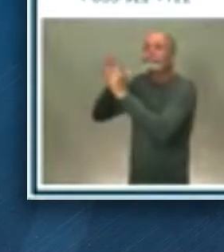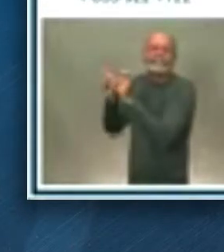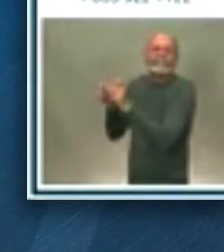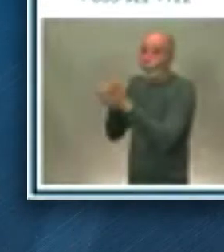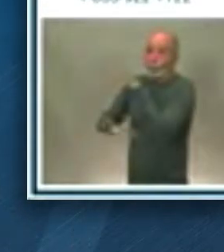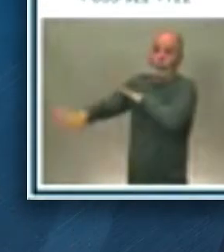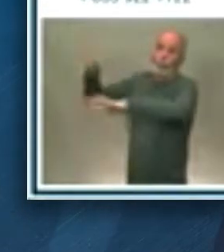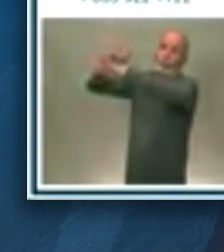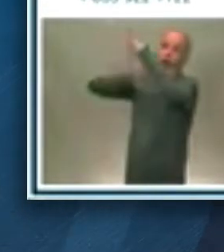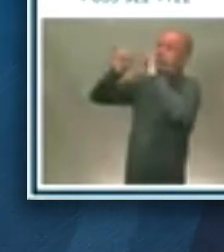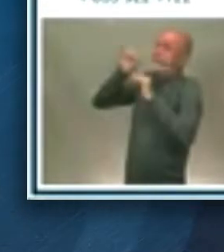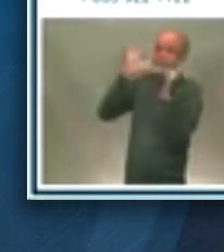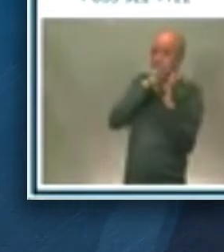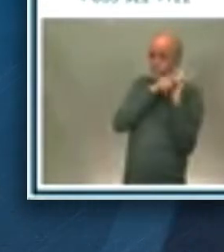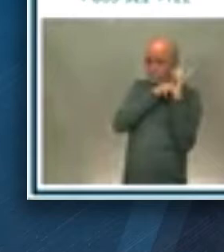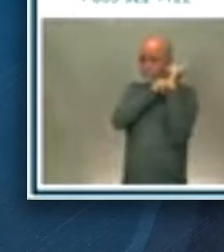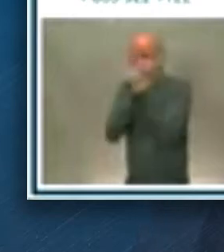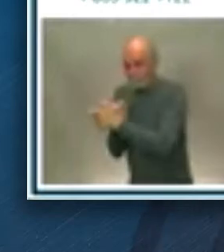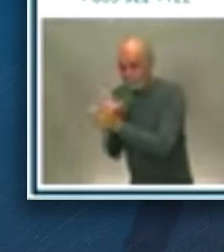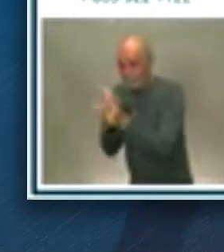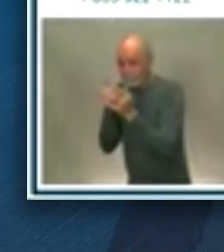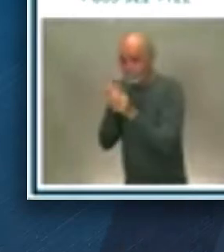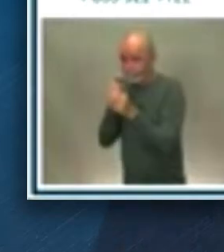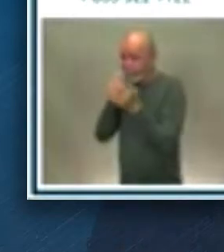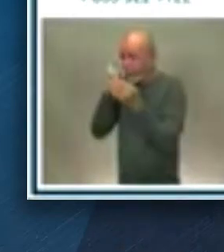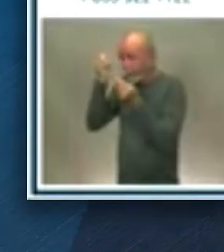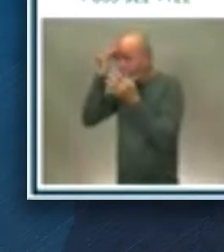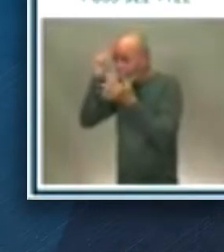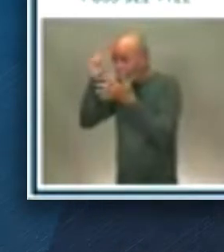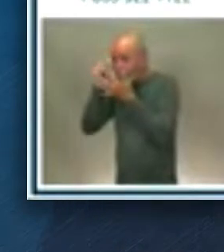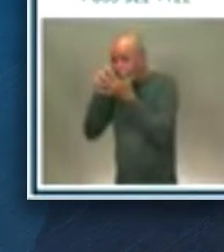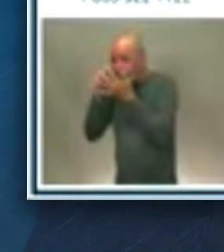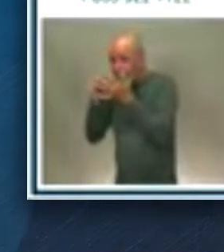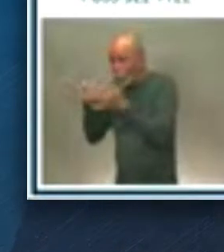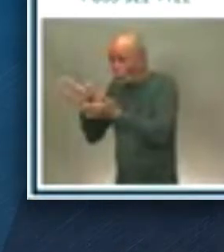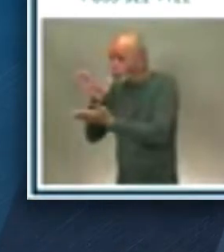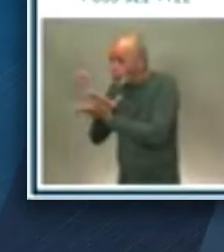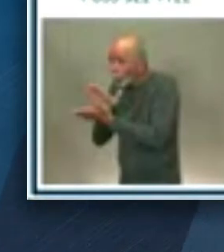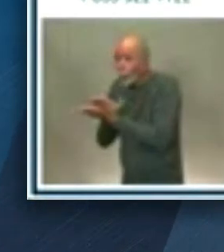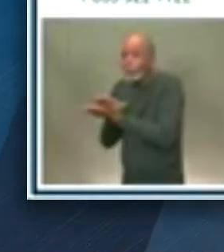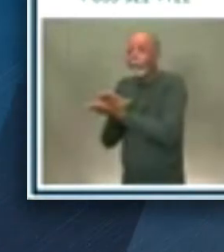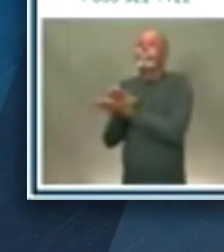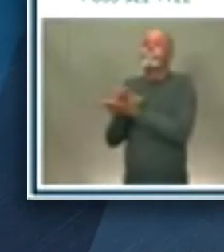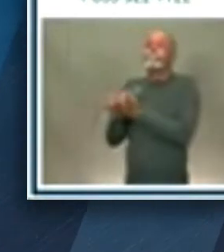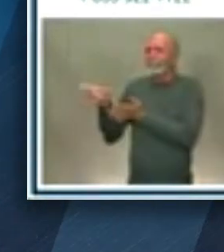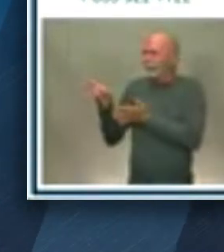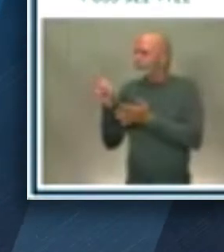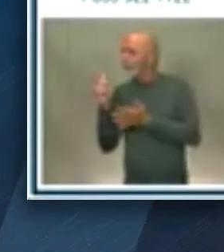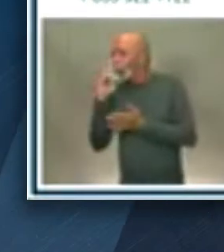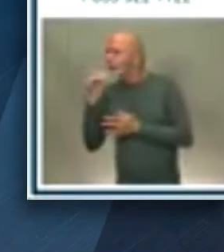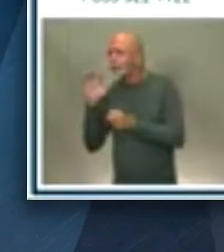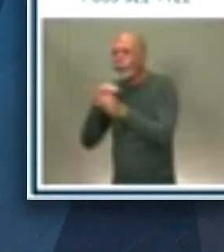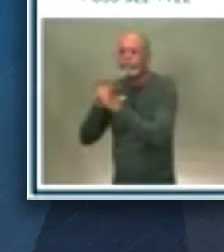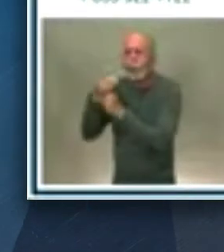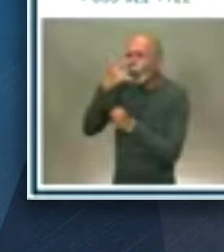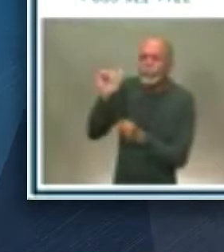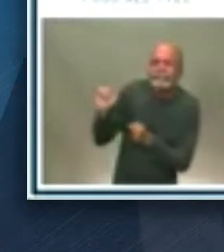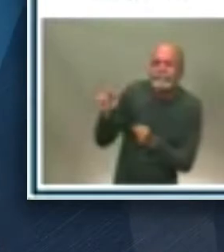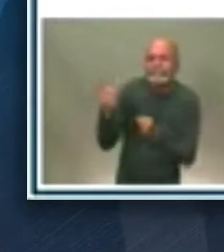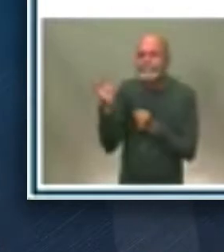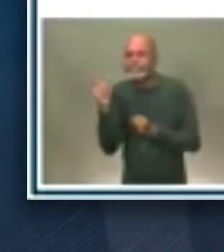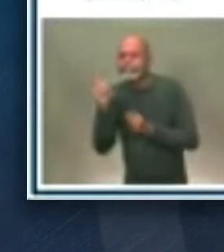then is saying, okay, we have a bunch of people in a school which have COVID-like symptoms. Maybe we want to figure out how do we